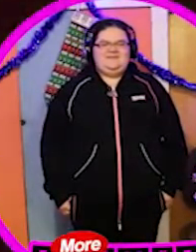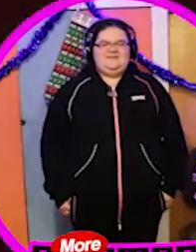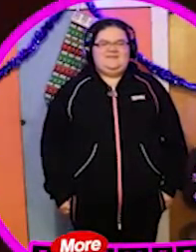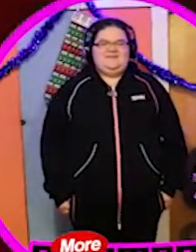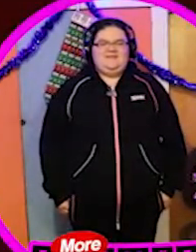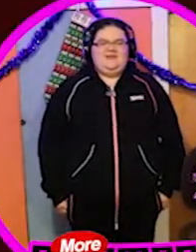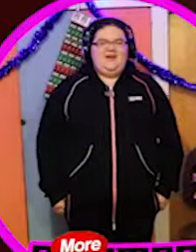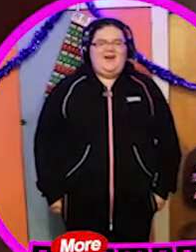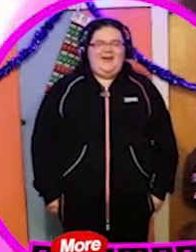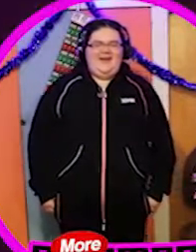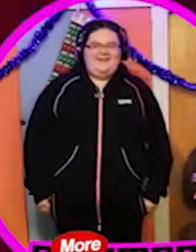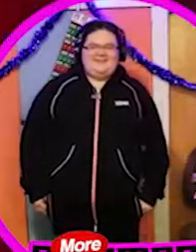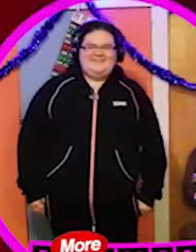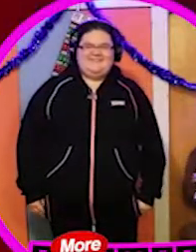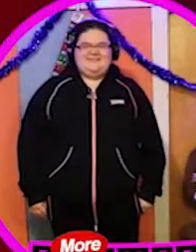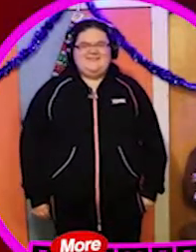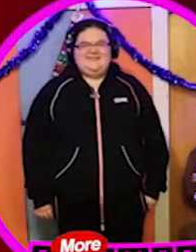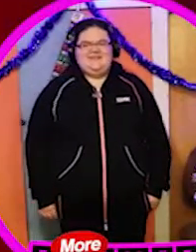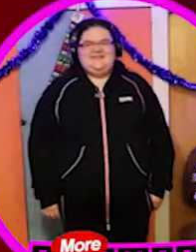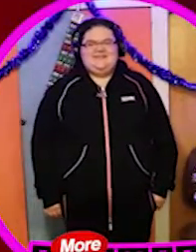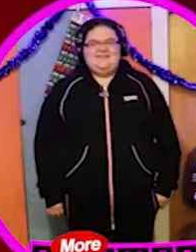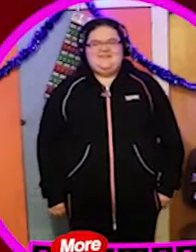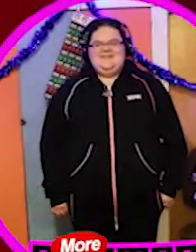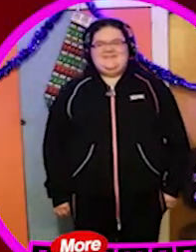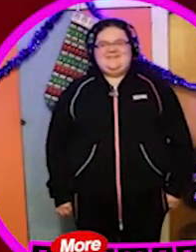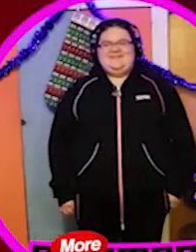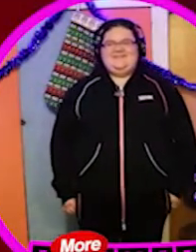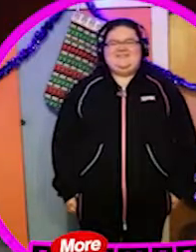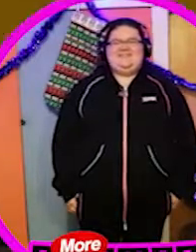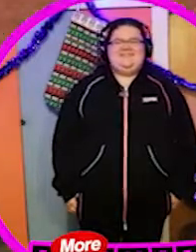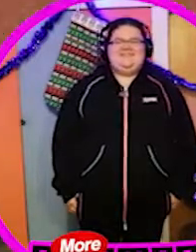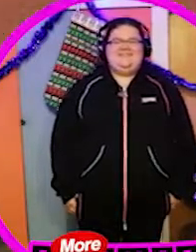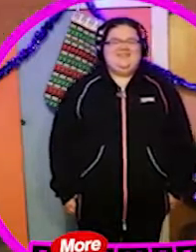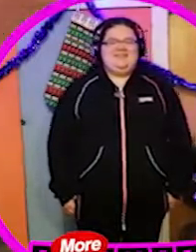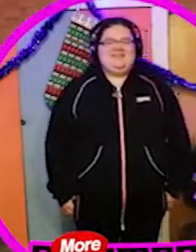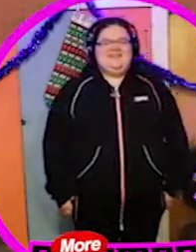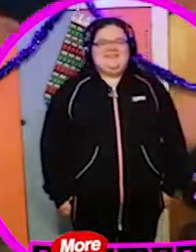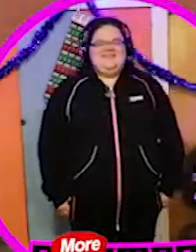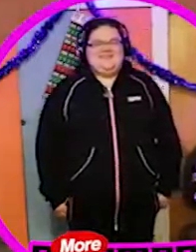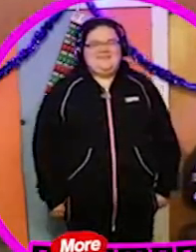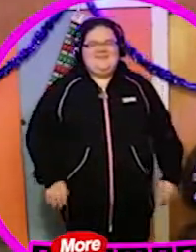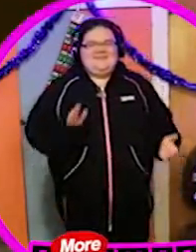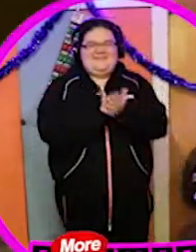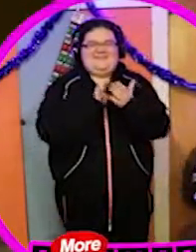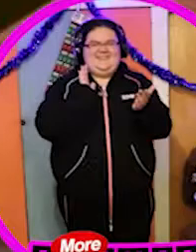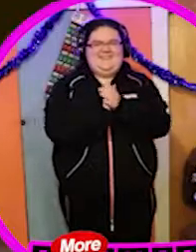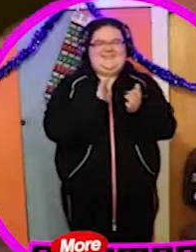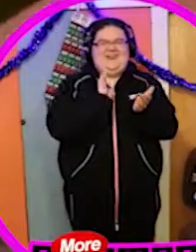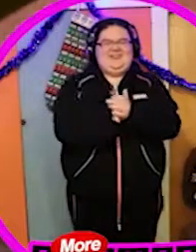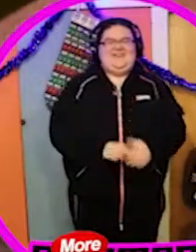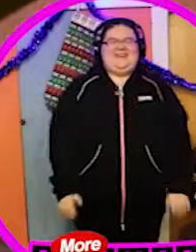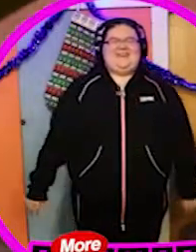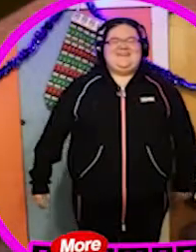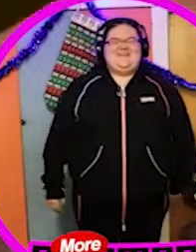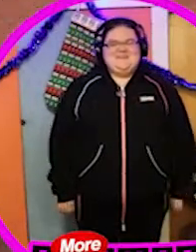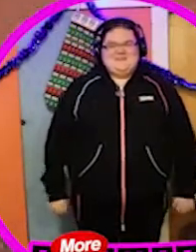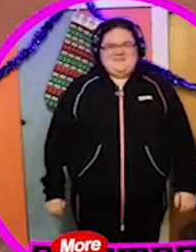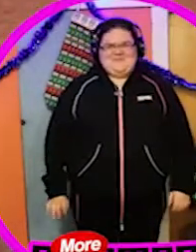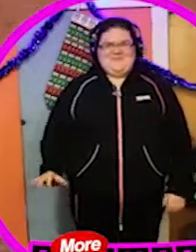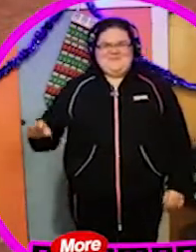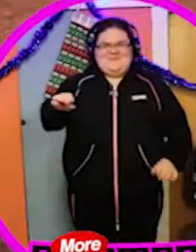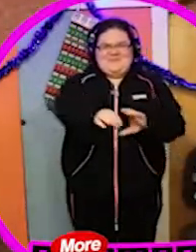Is there a way to tell? Because he's oh my god, I've chopped someone's head! Bro! I'm through! Come on, Vic, let's go! Let's go,